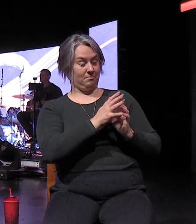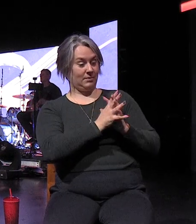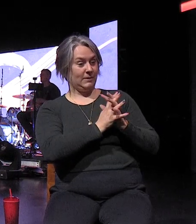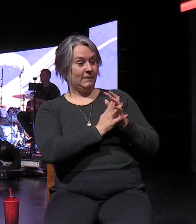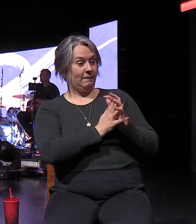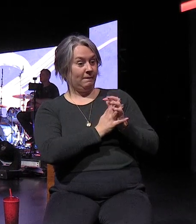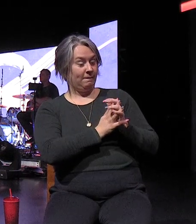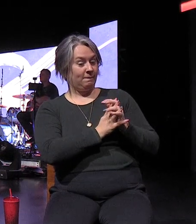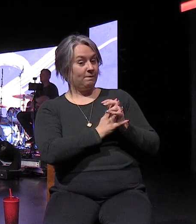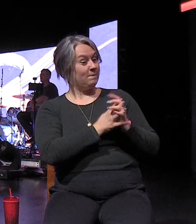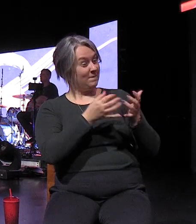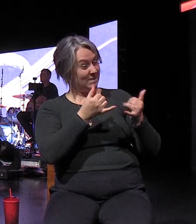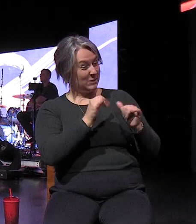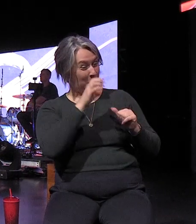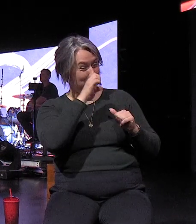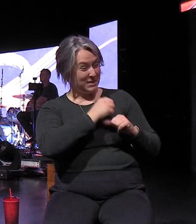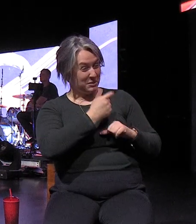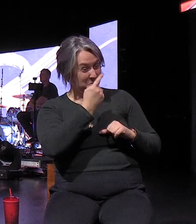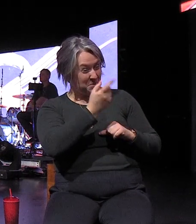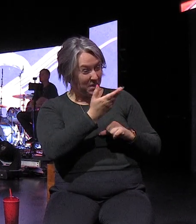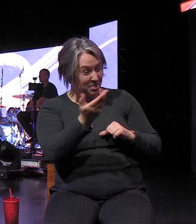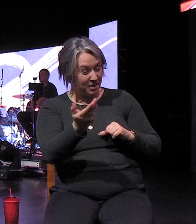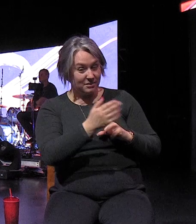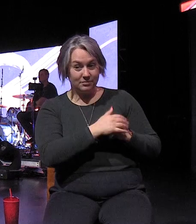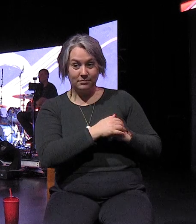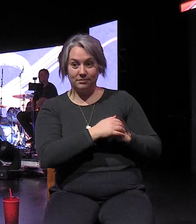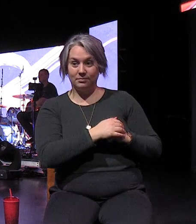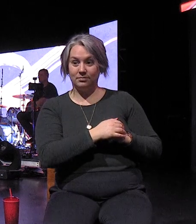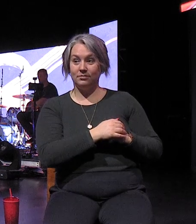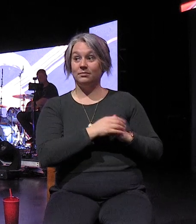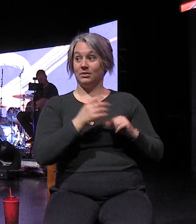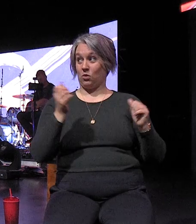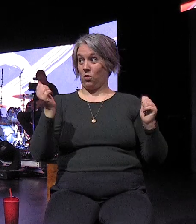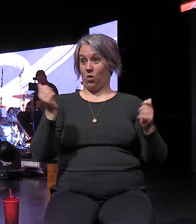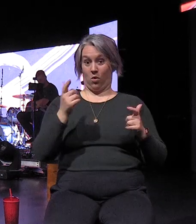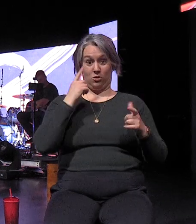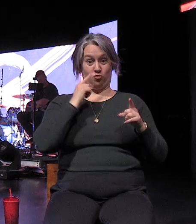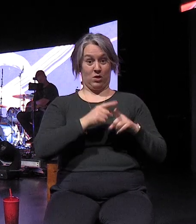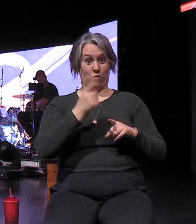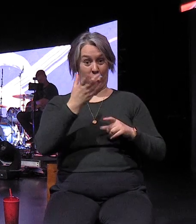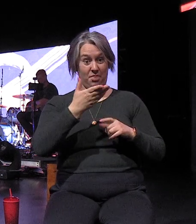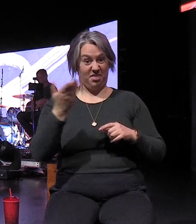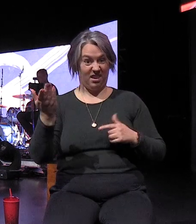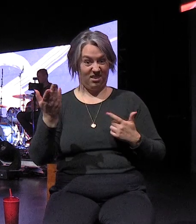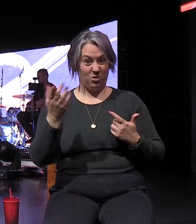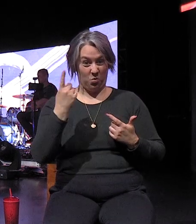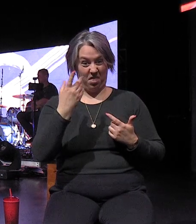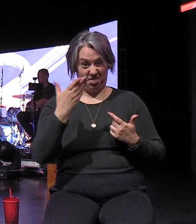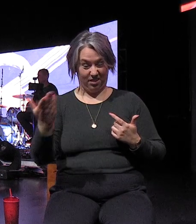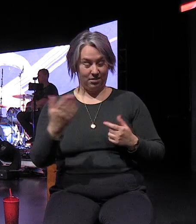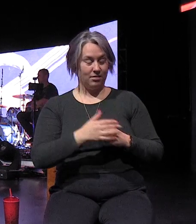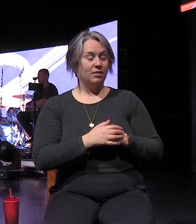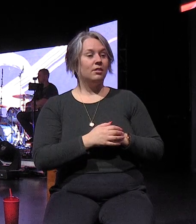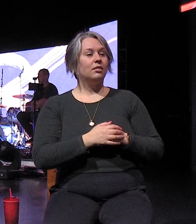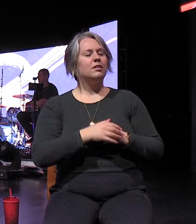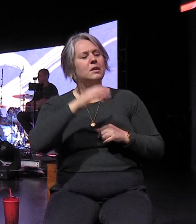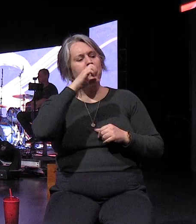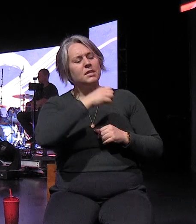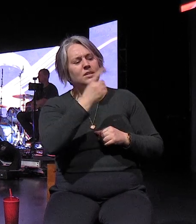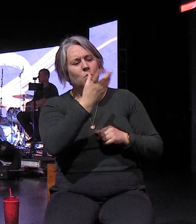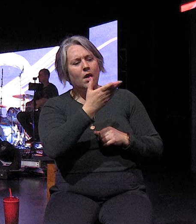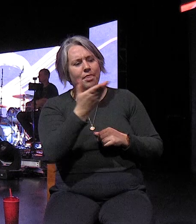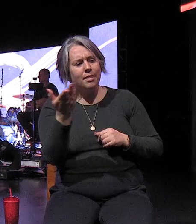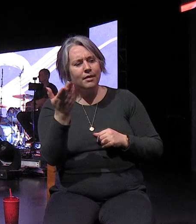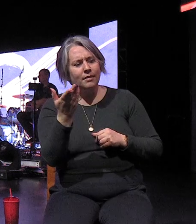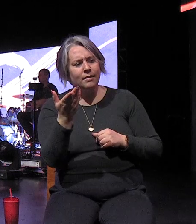you still lack one thing. Could we all say one thing? He said, you lack one thing. Did God ever